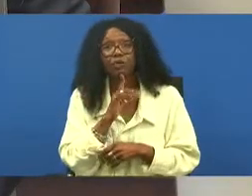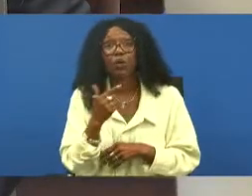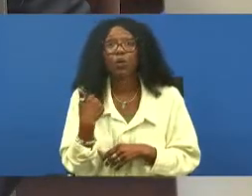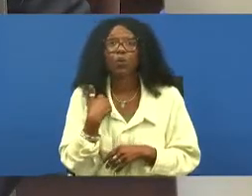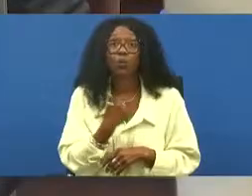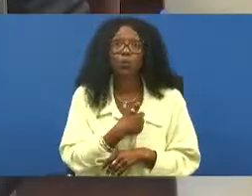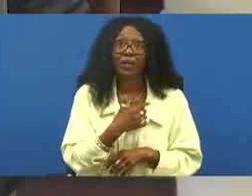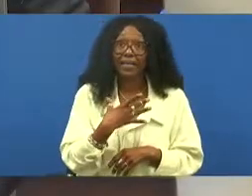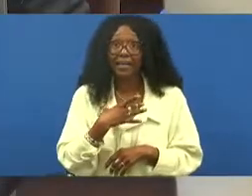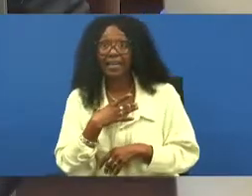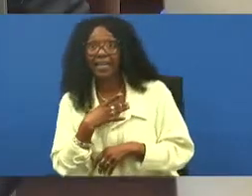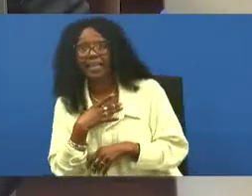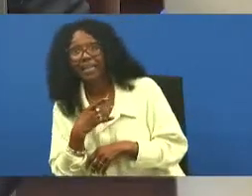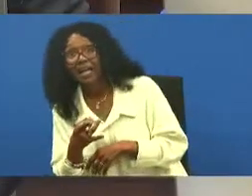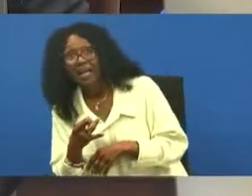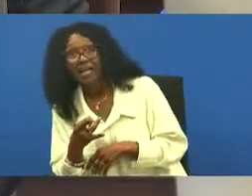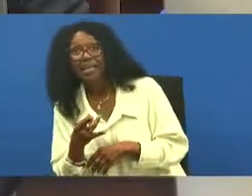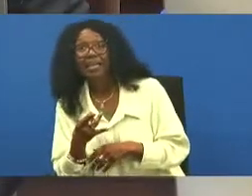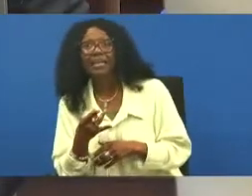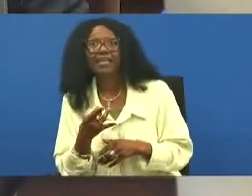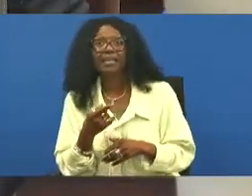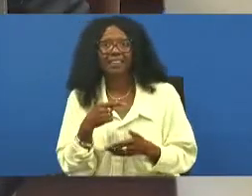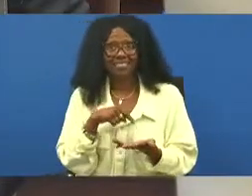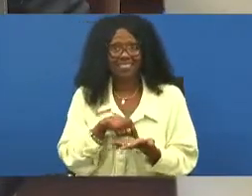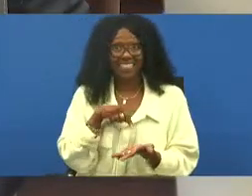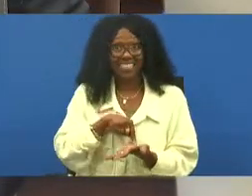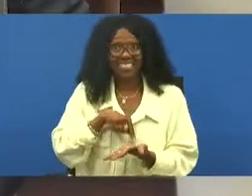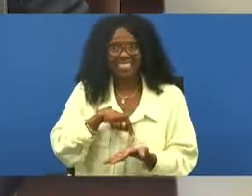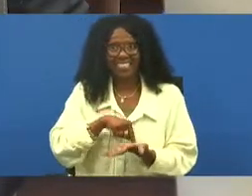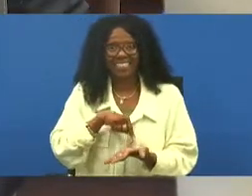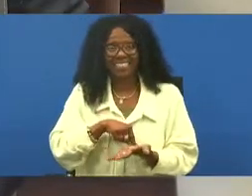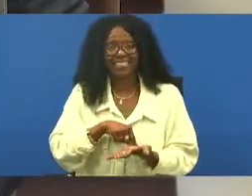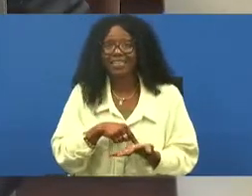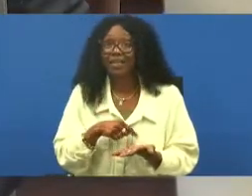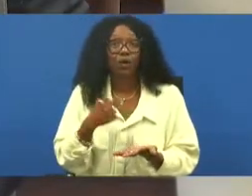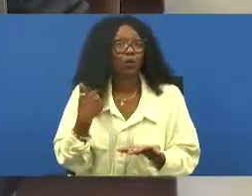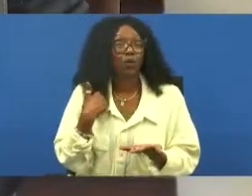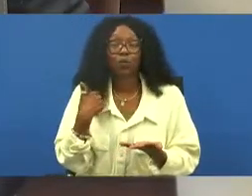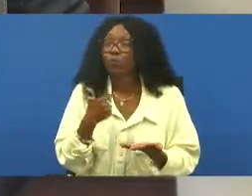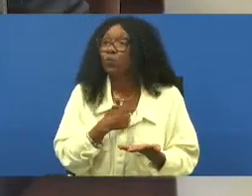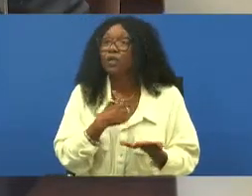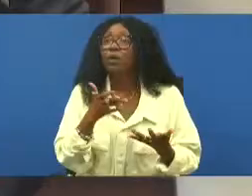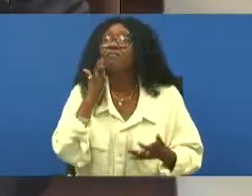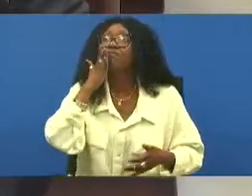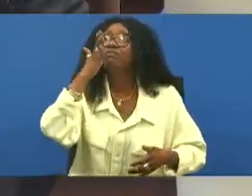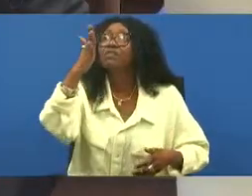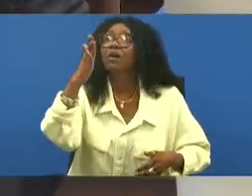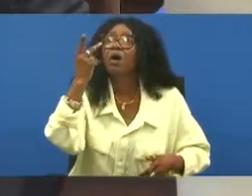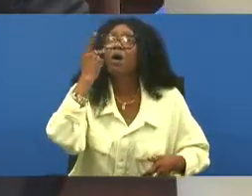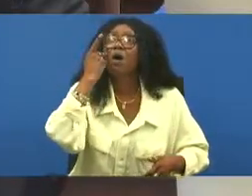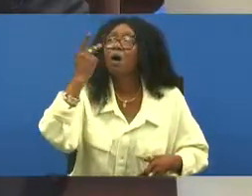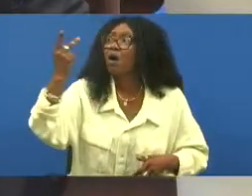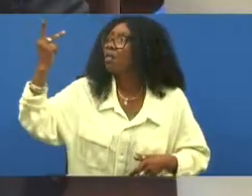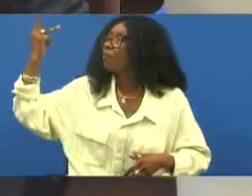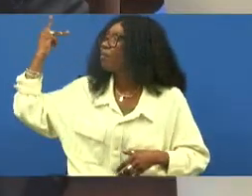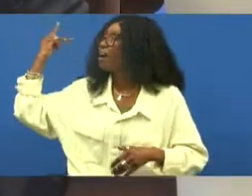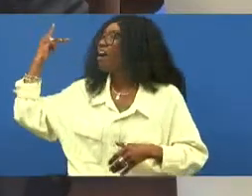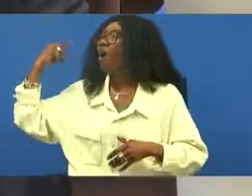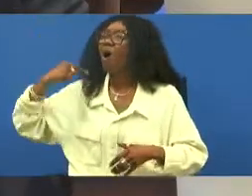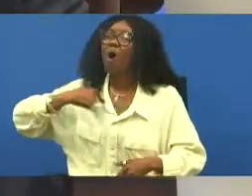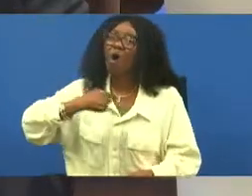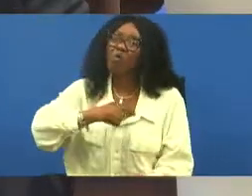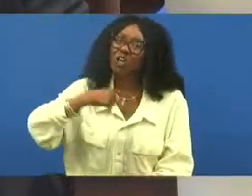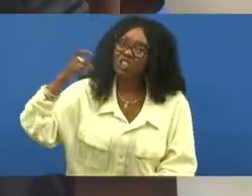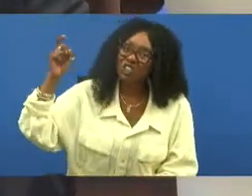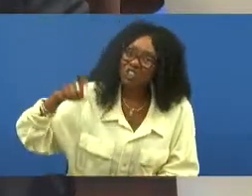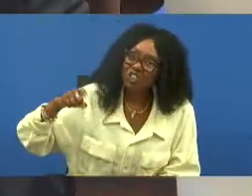like. This here, right here, let's not look back on this and go, what could have been if we'd have